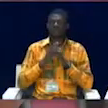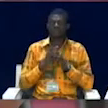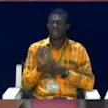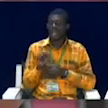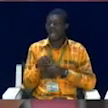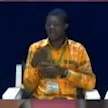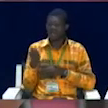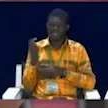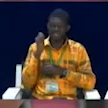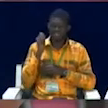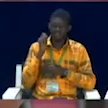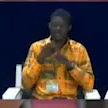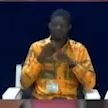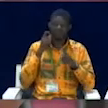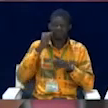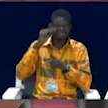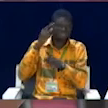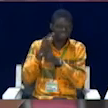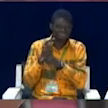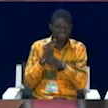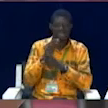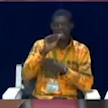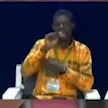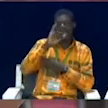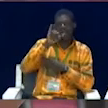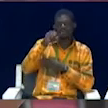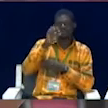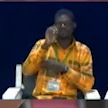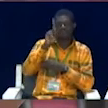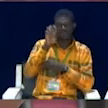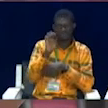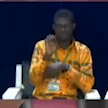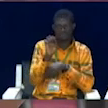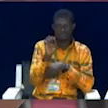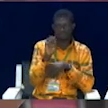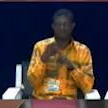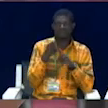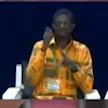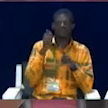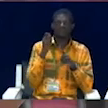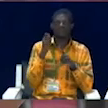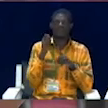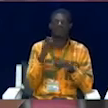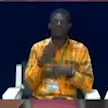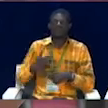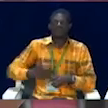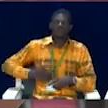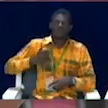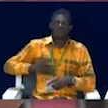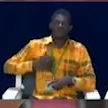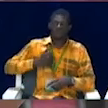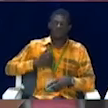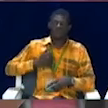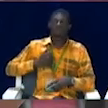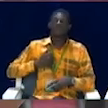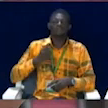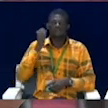Another testimony from Sister Ajoke Ayau from Canada. She